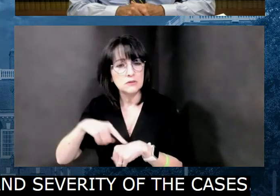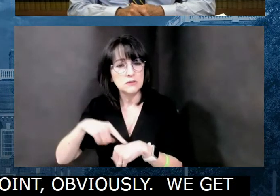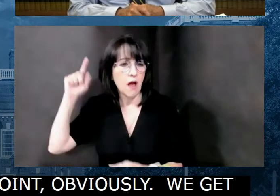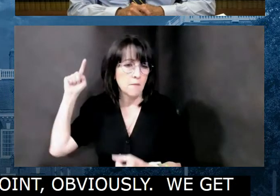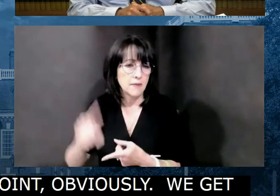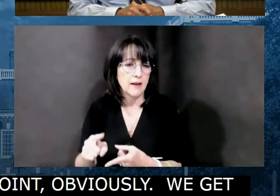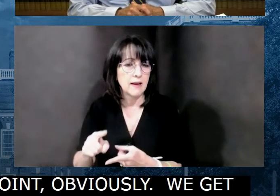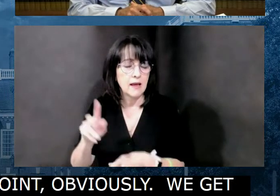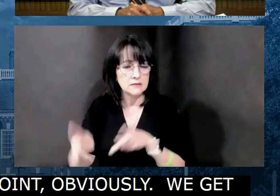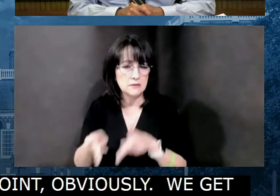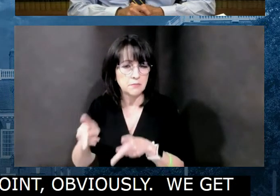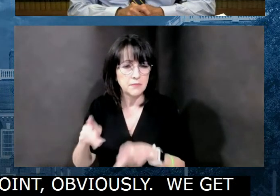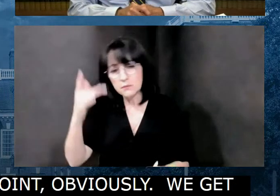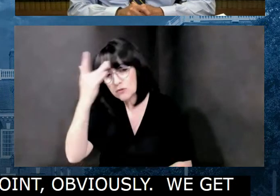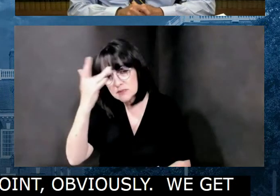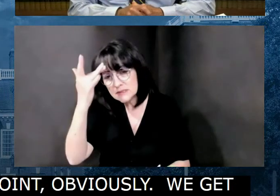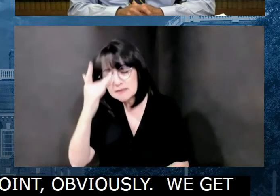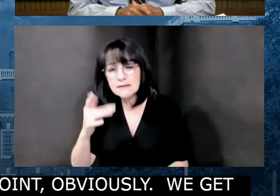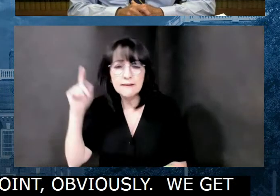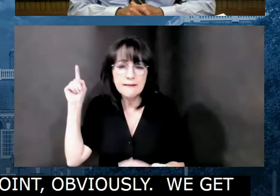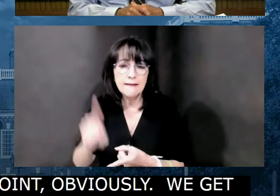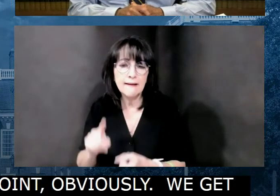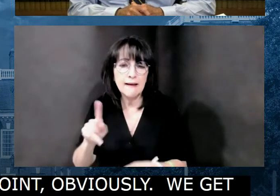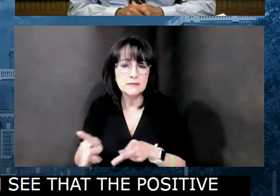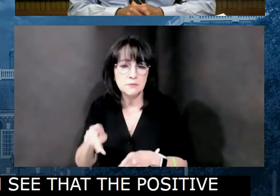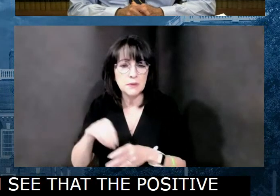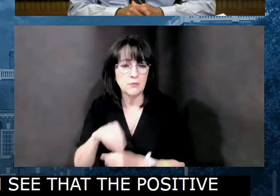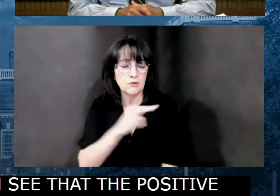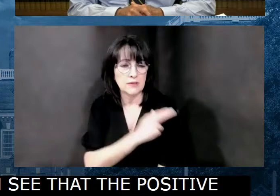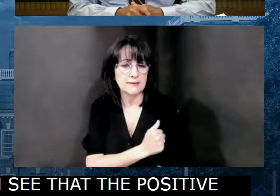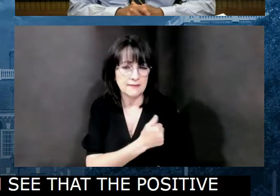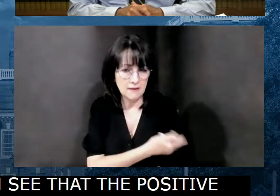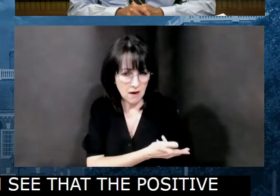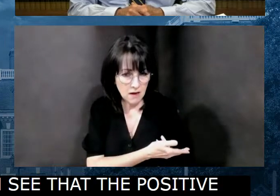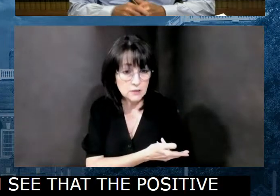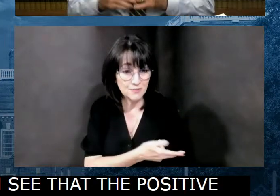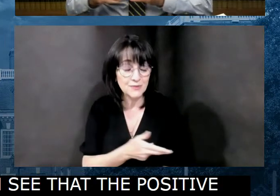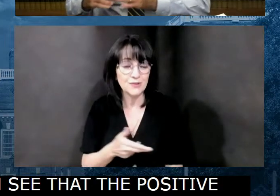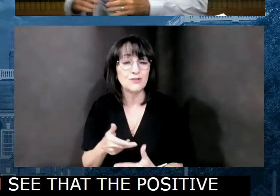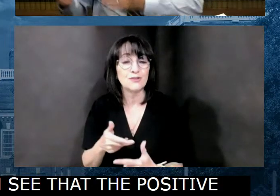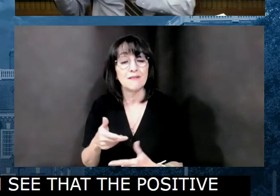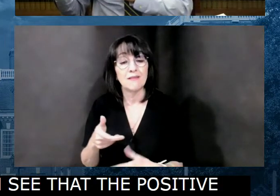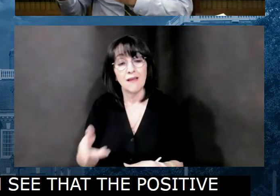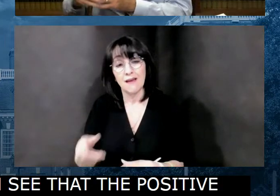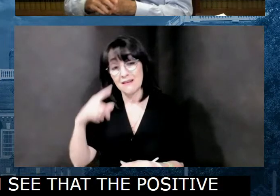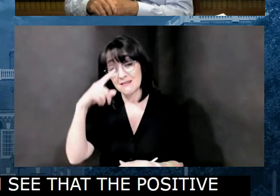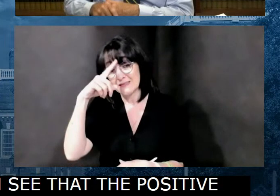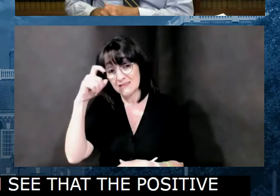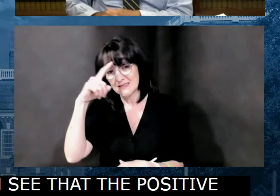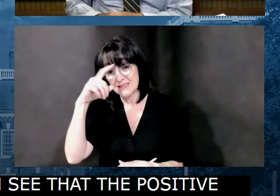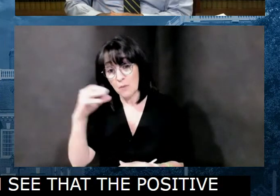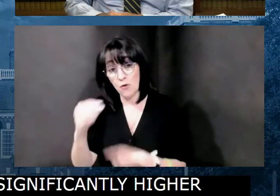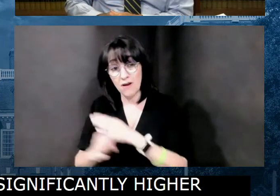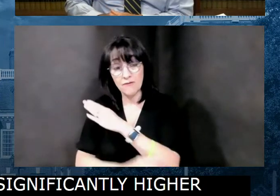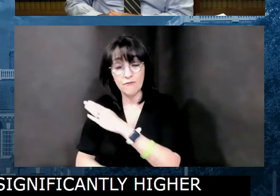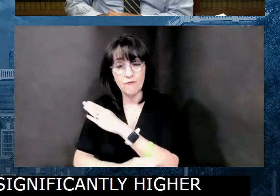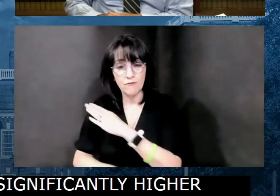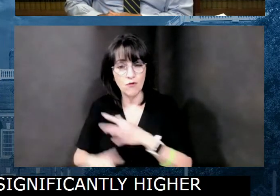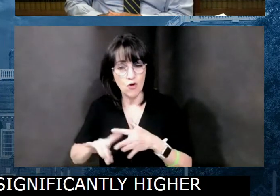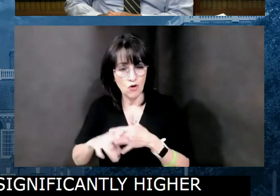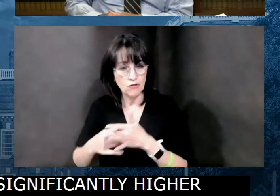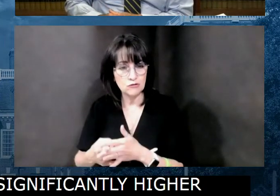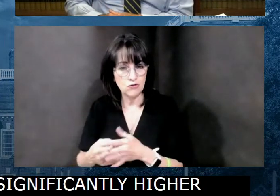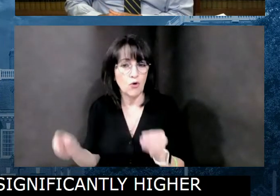do significantly higher number of tests during late summer and into the fall. And then you see we have this tremendous run